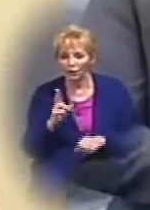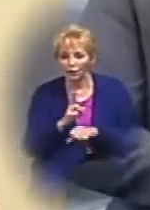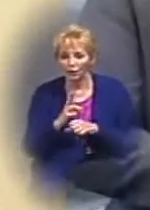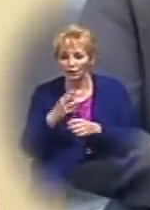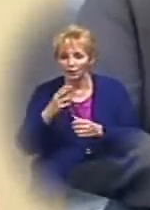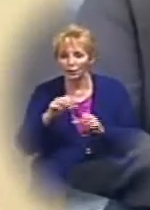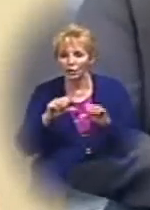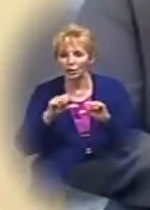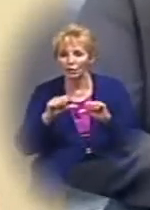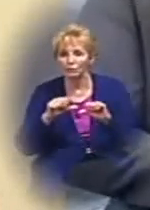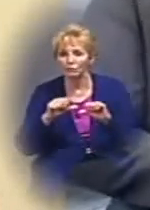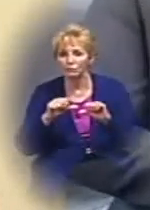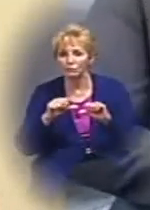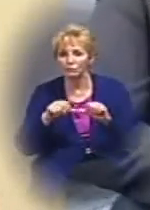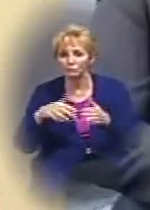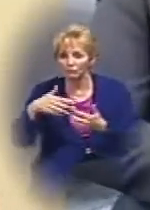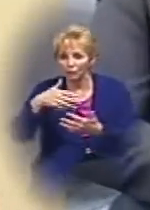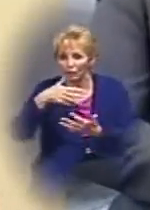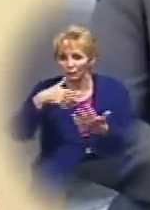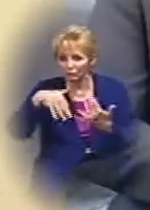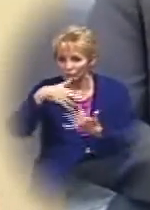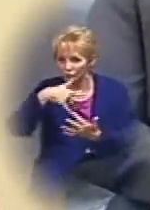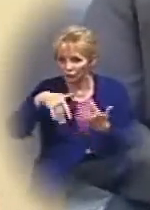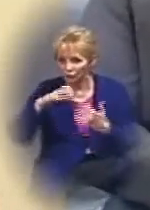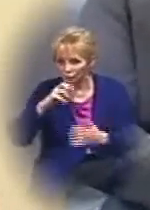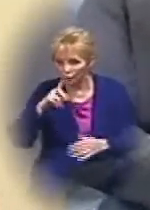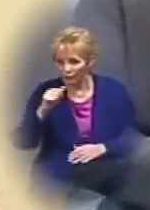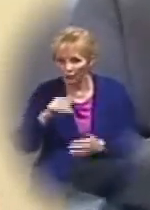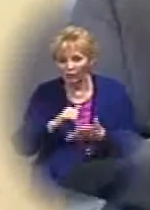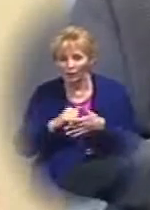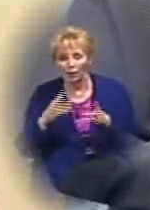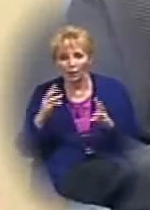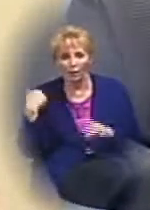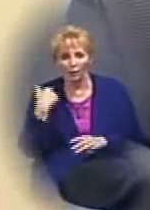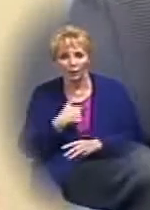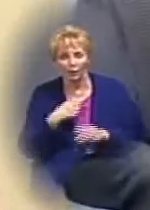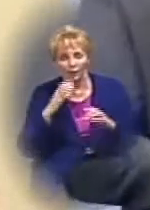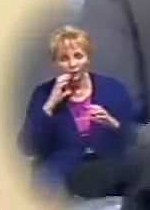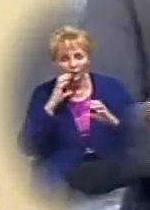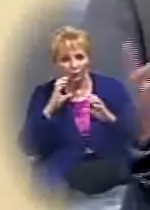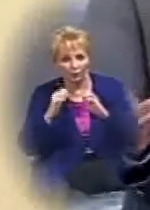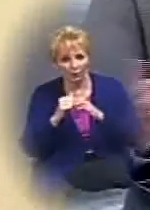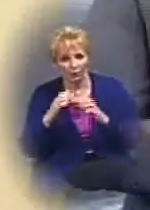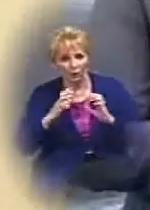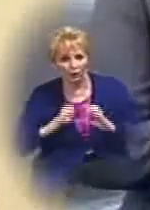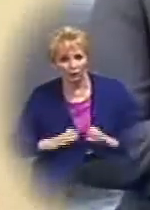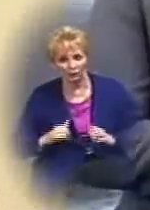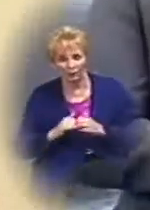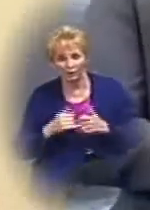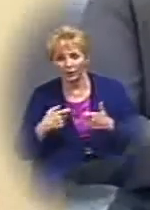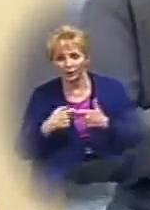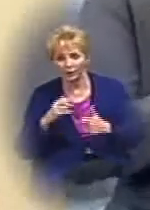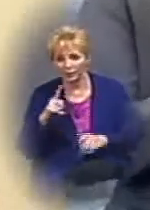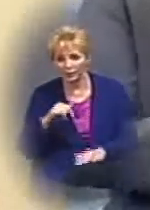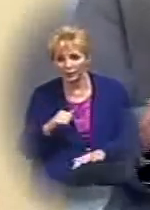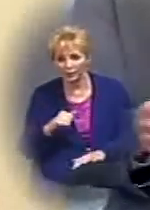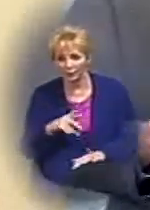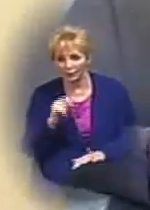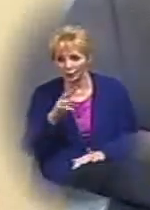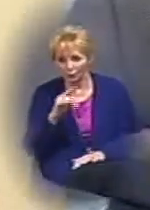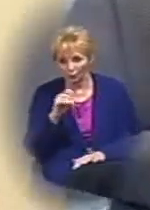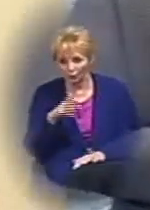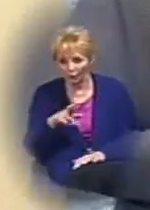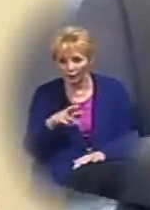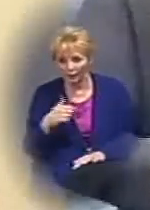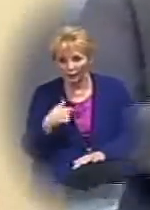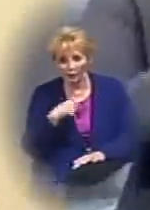media as well, stepping into that realm. That's a main way we communicate with our customers as well from ElectriCities' perspective. Twitter, while I may